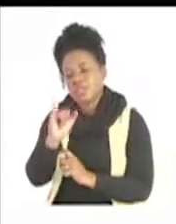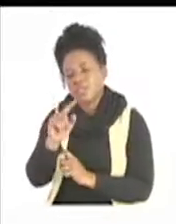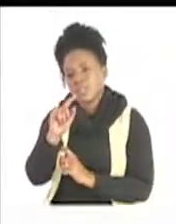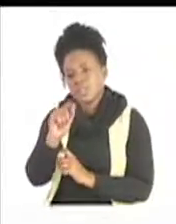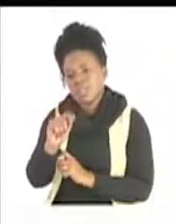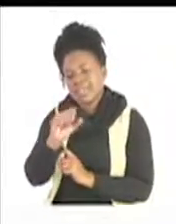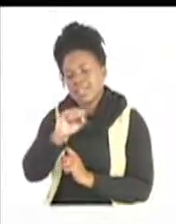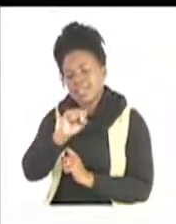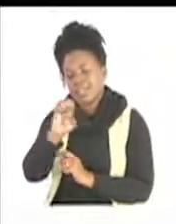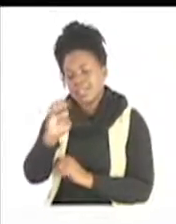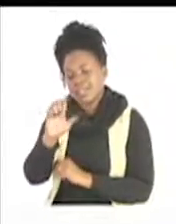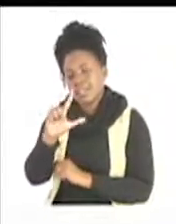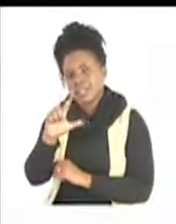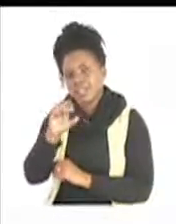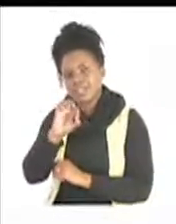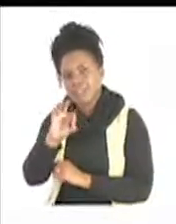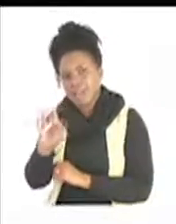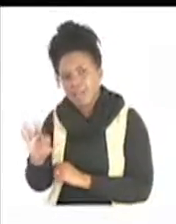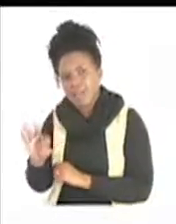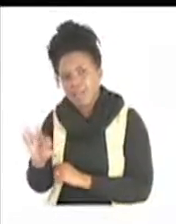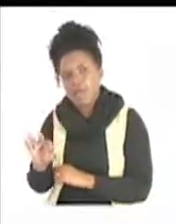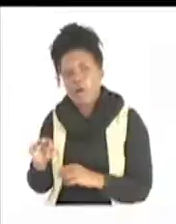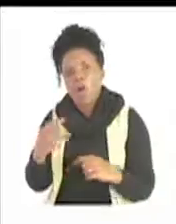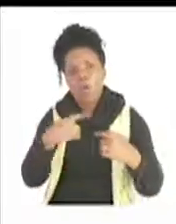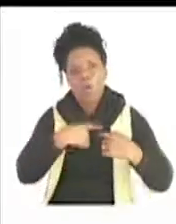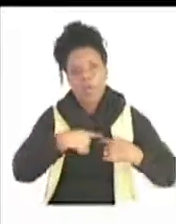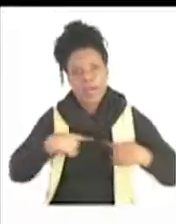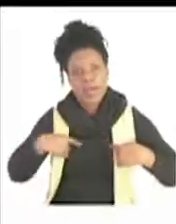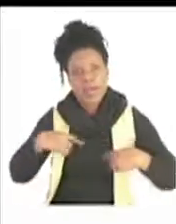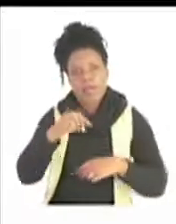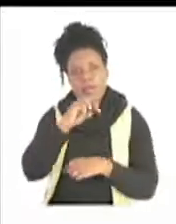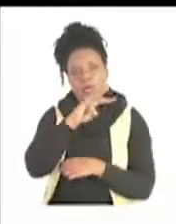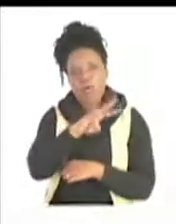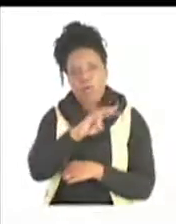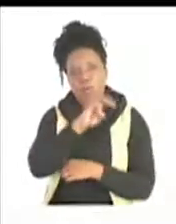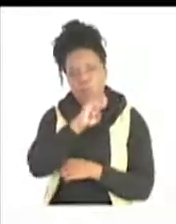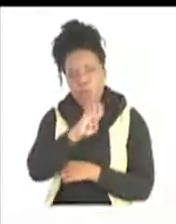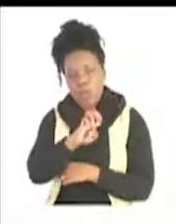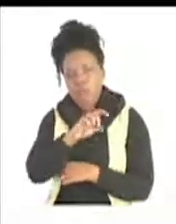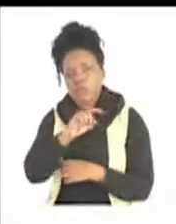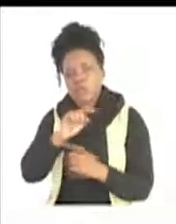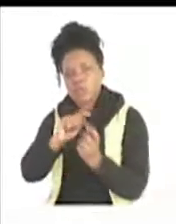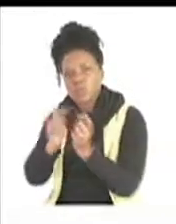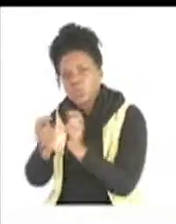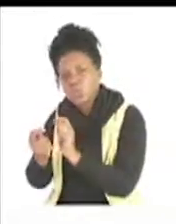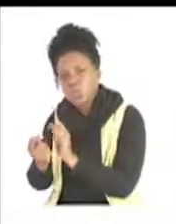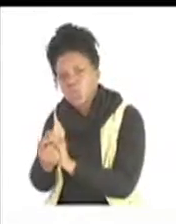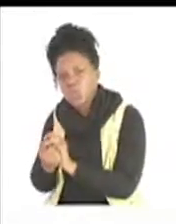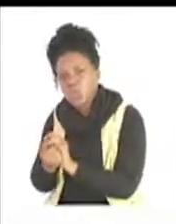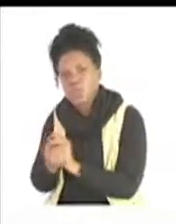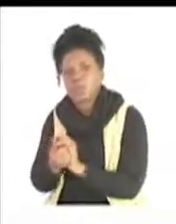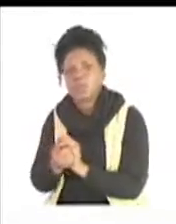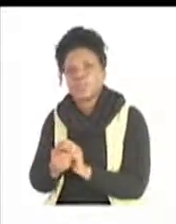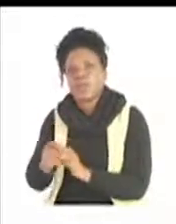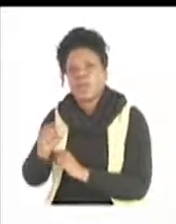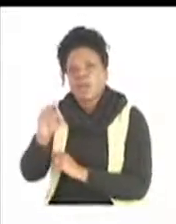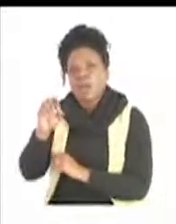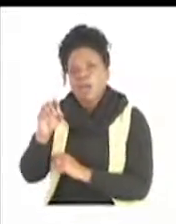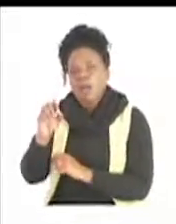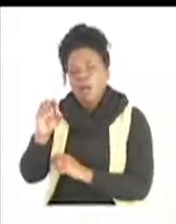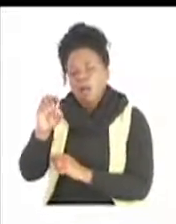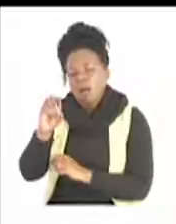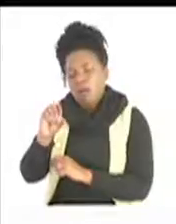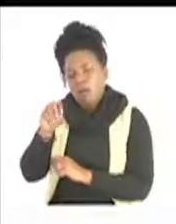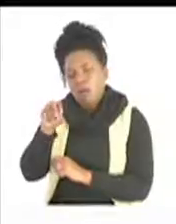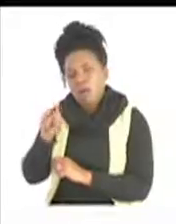becomes themselves. Now, underneath there are few examples of reflexive pronoun